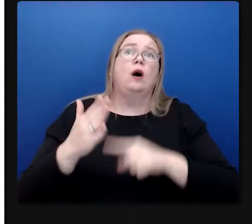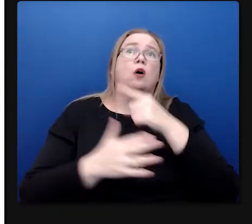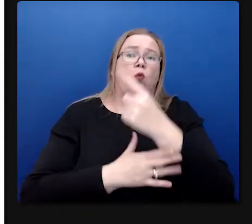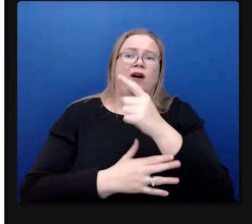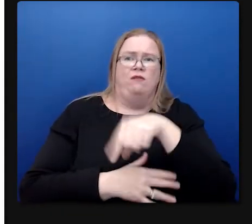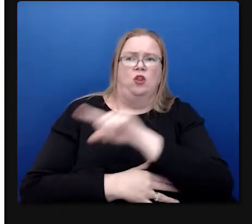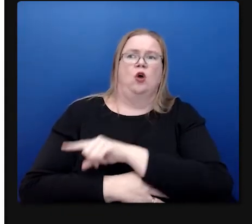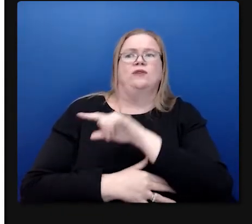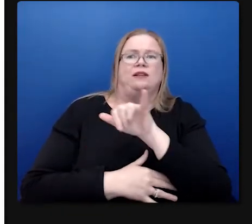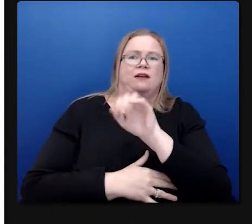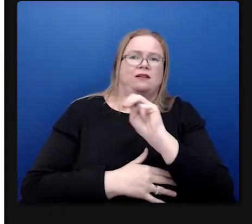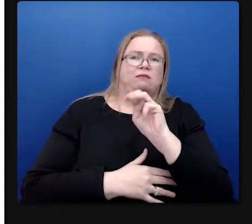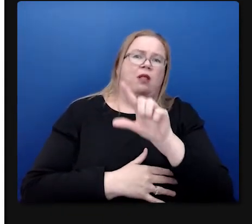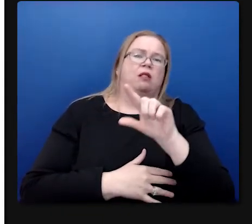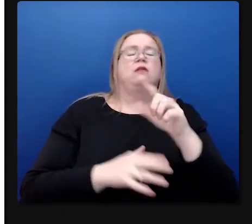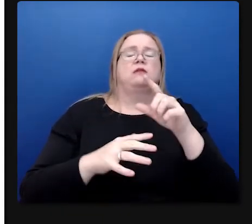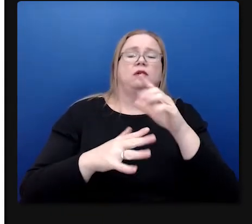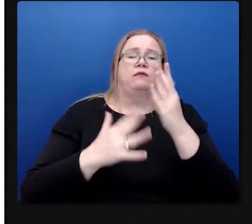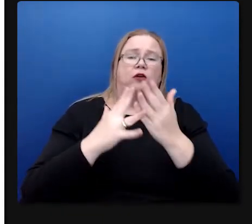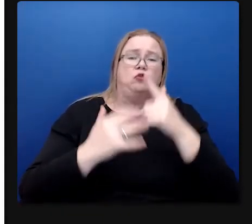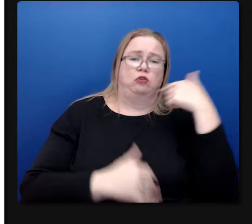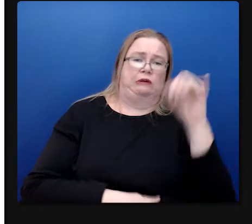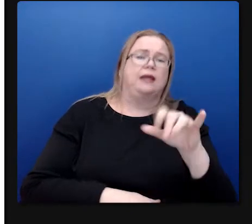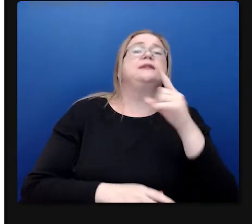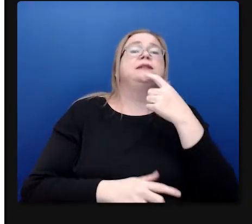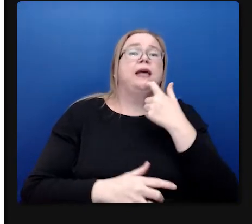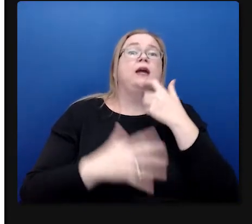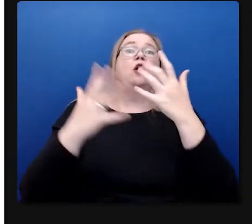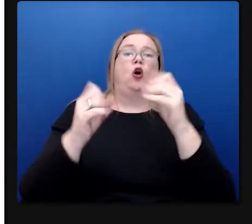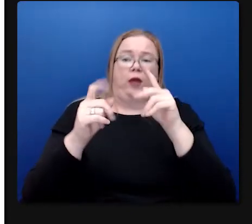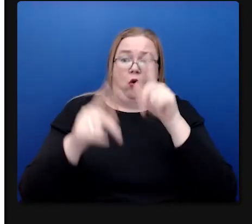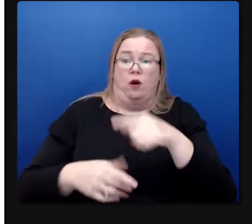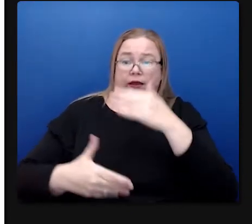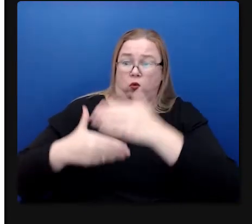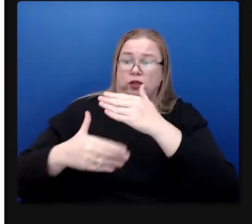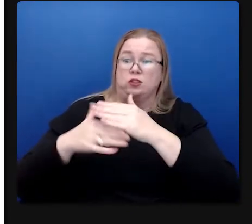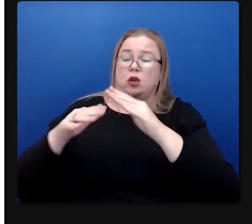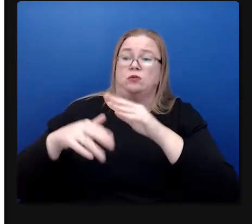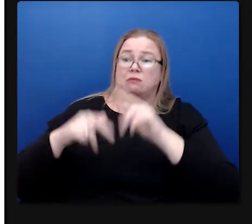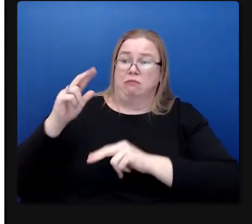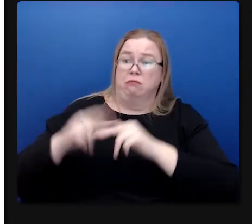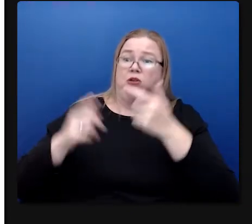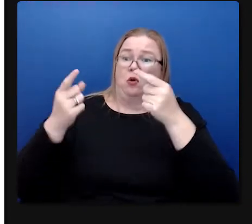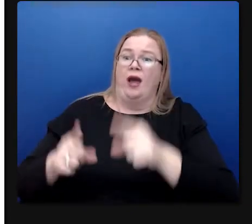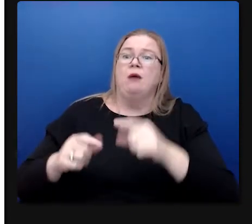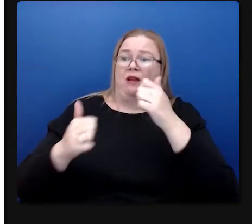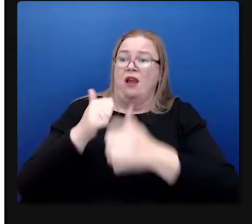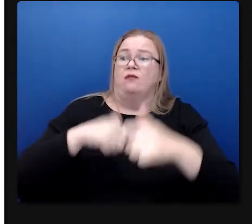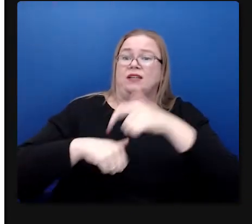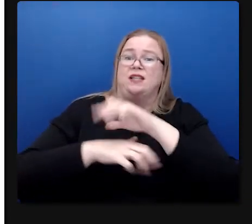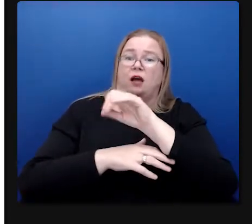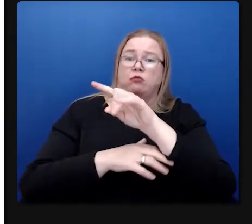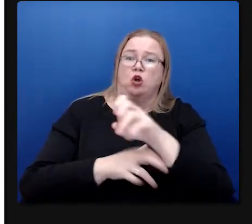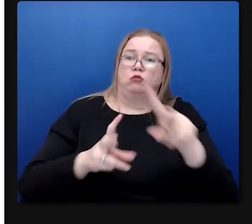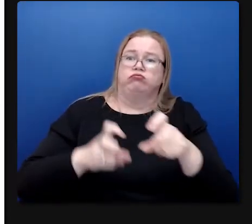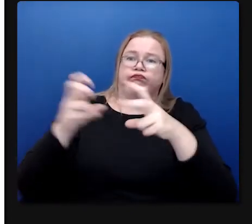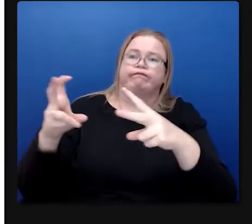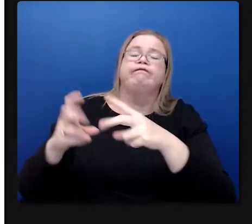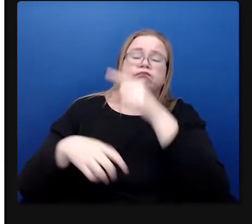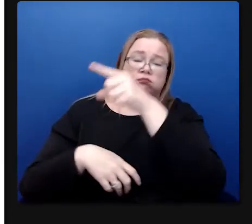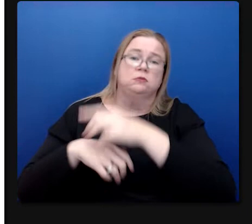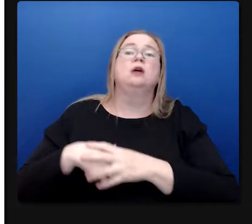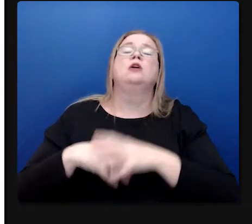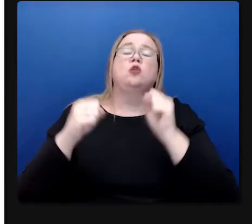what one of those YAML files looks like, where we are starting by saying, we want this Windows build to happen every time code is pushed to the main